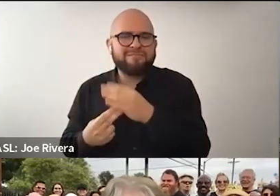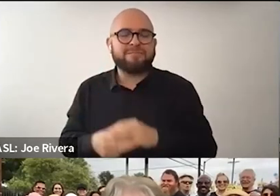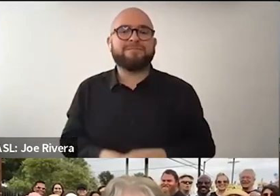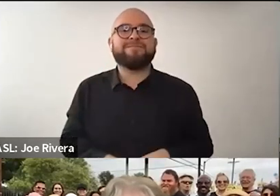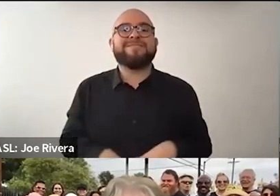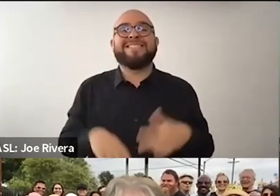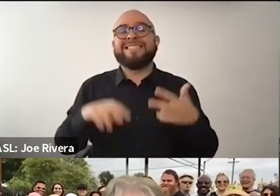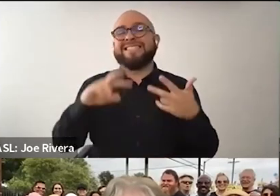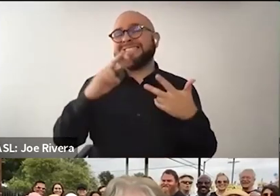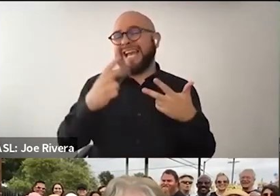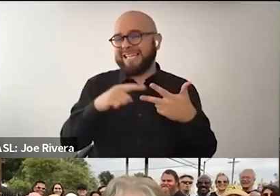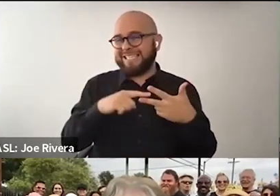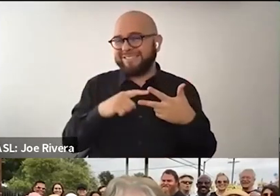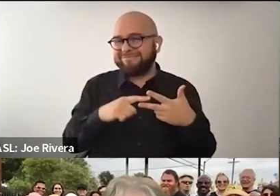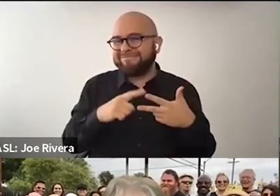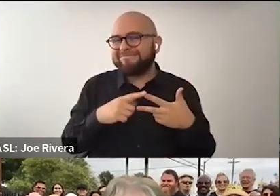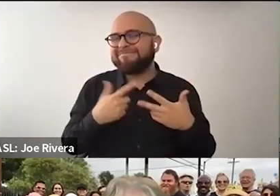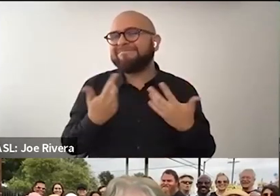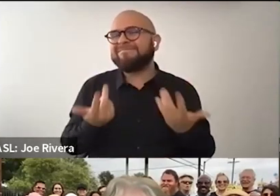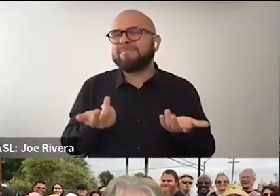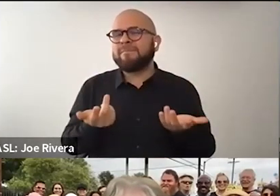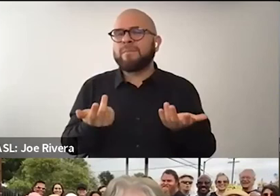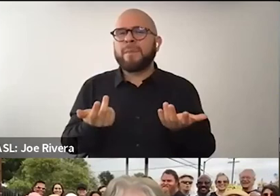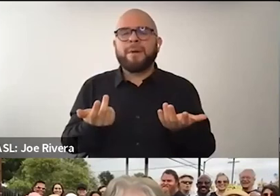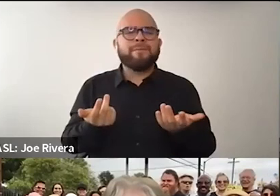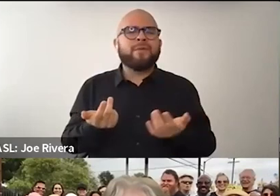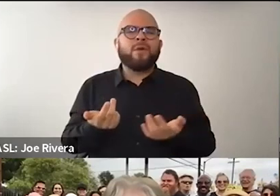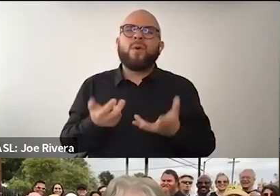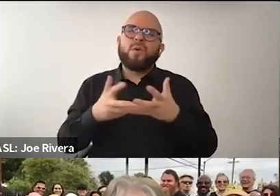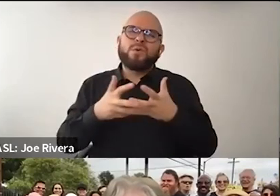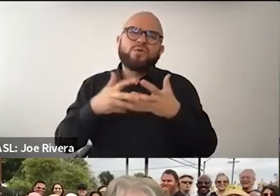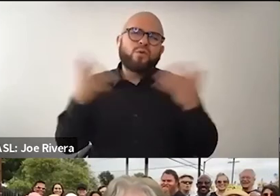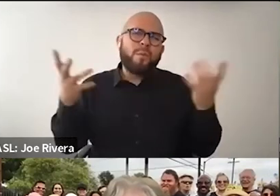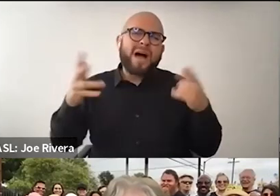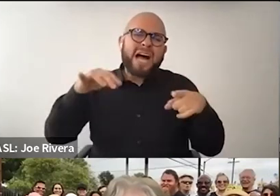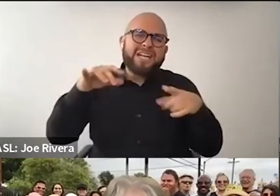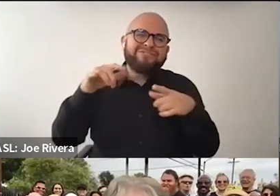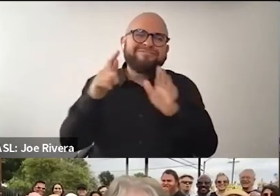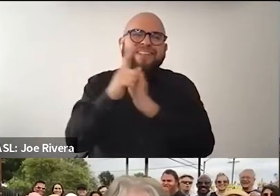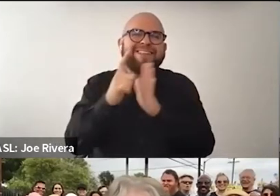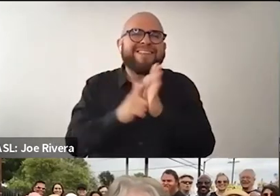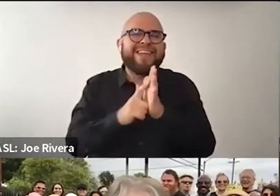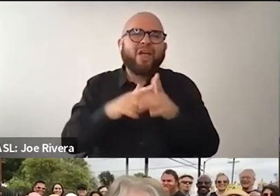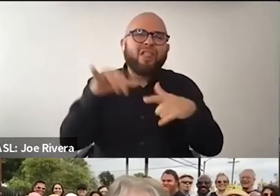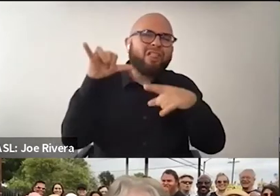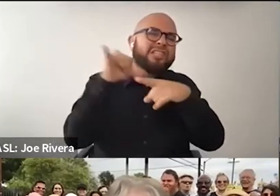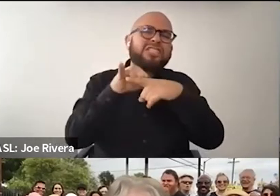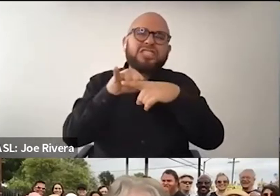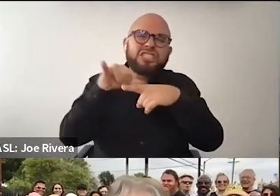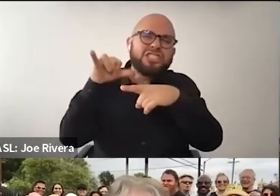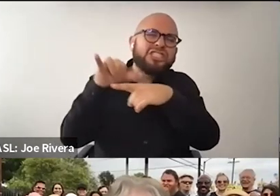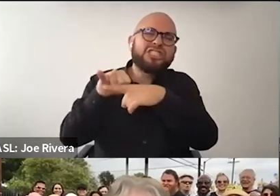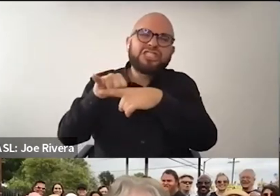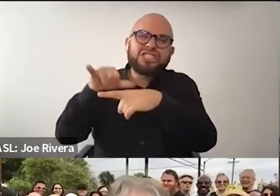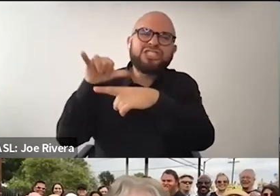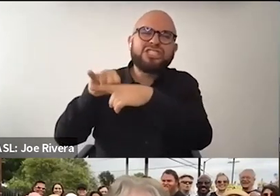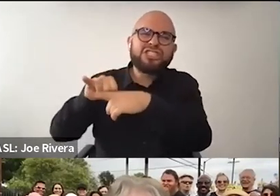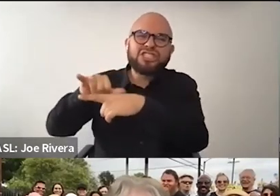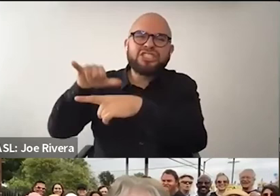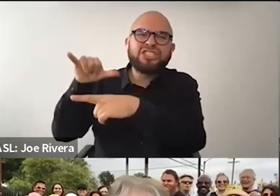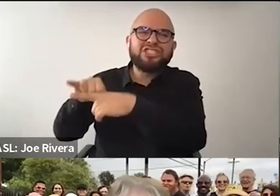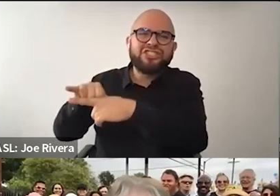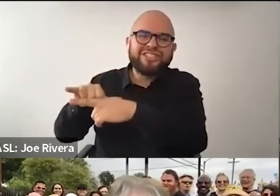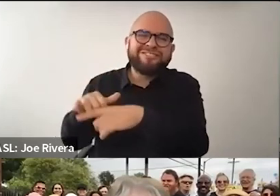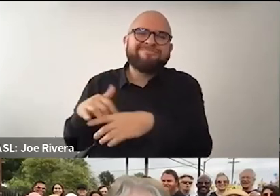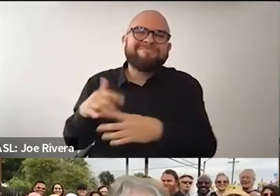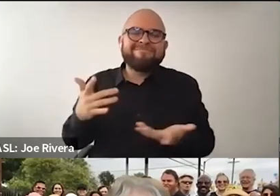there's so much legalese that goes back and forth on a lot of this stuff. What I've discovered is the easiest way to